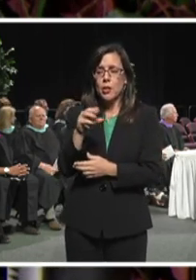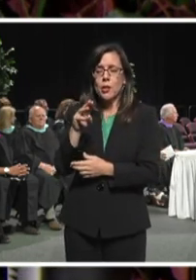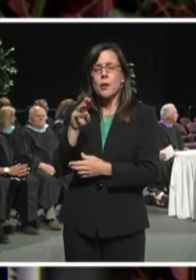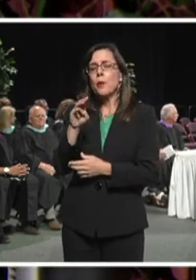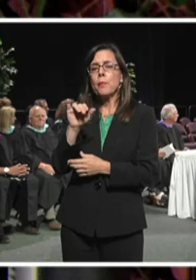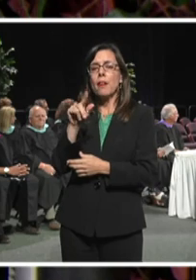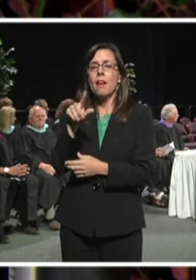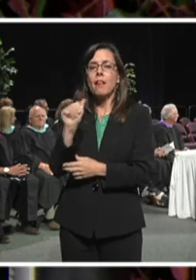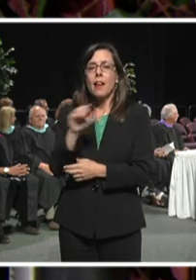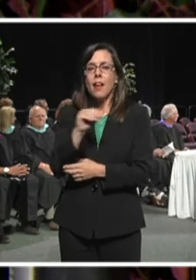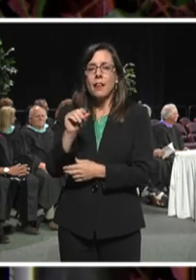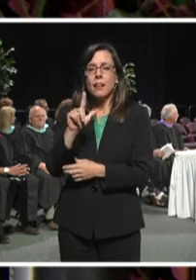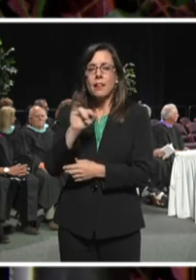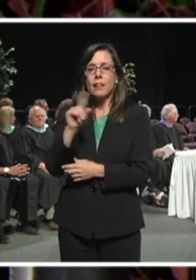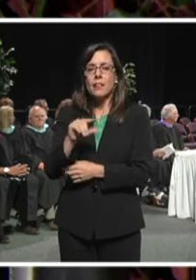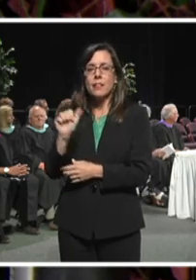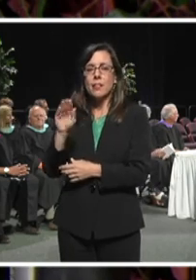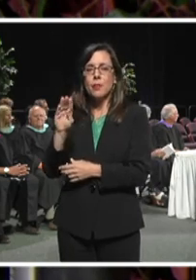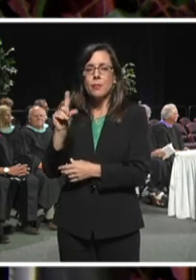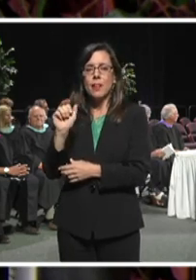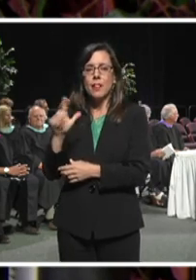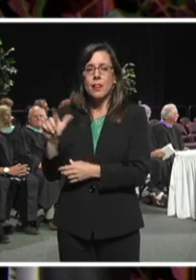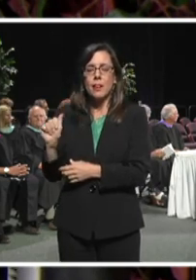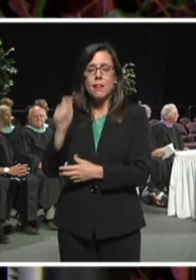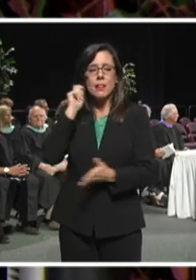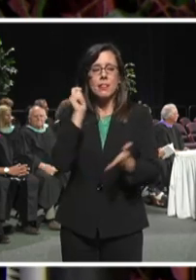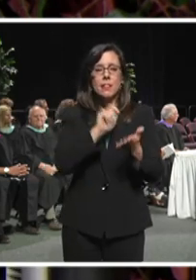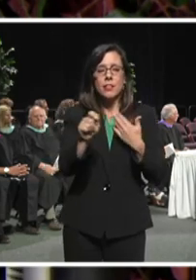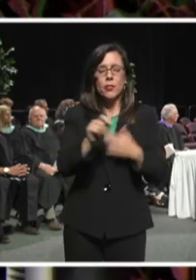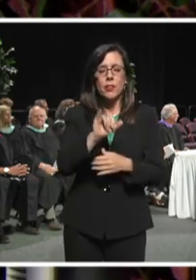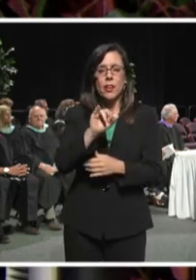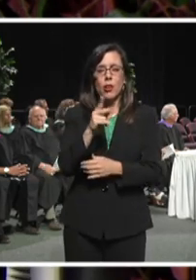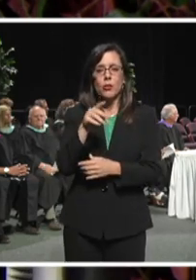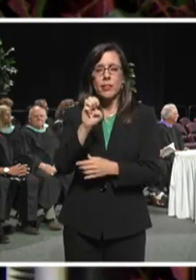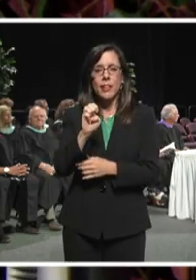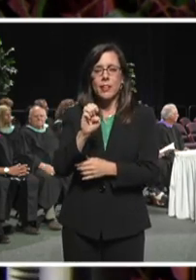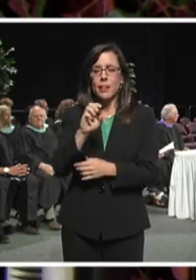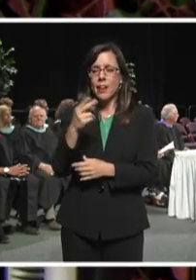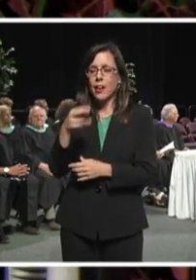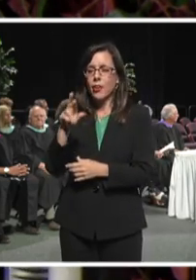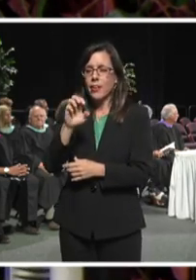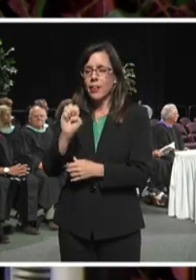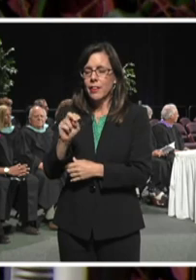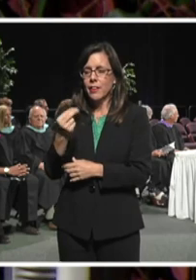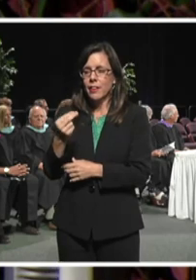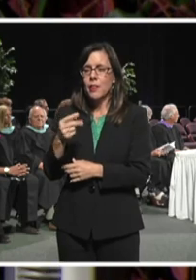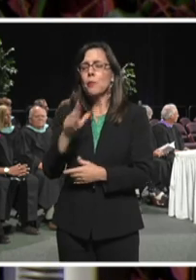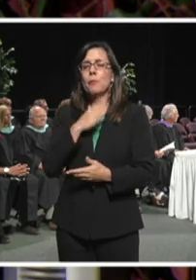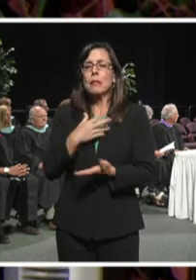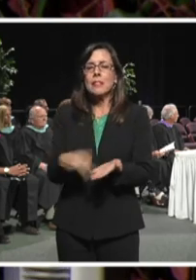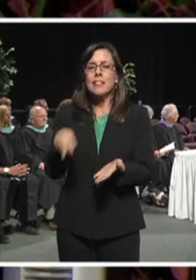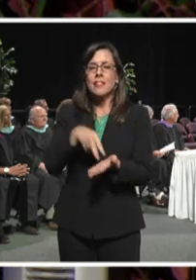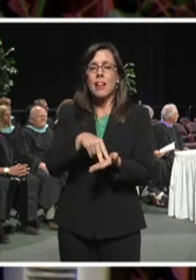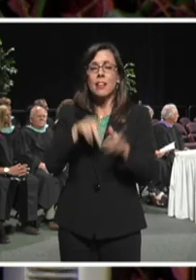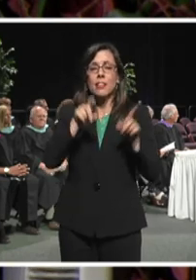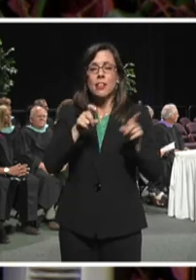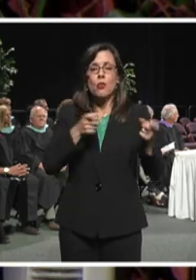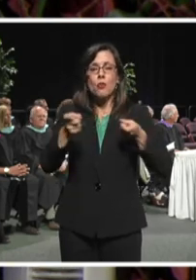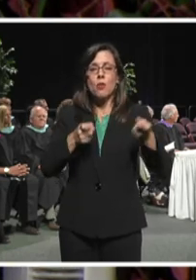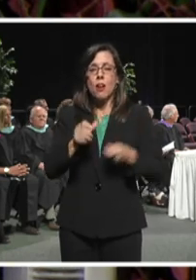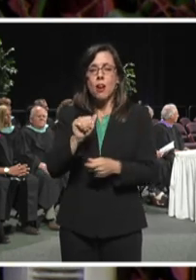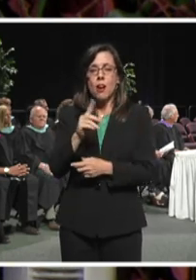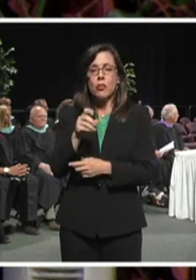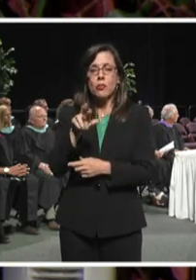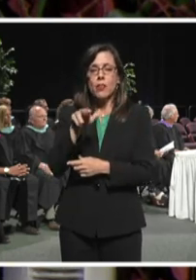Elizabeth Abdallah, our secretary Irene Herring and Karen Shahan, please stand. Our testing coordinator,